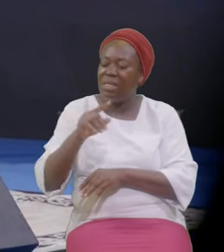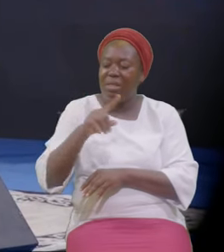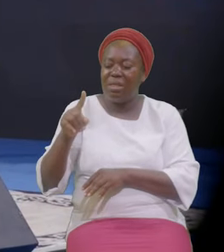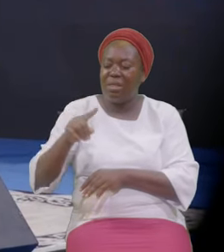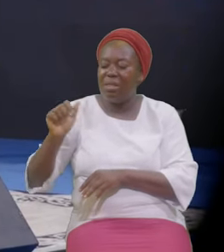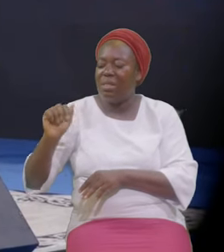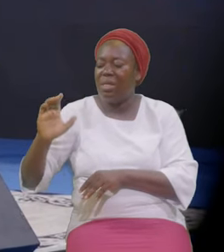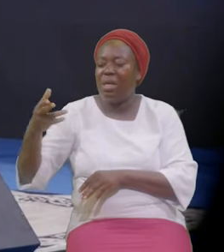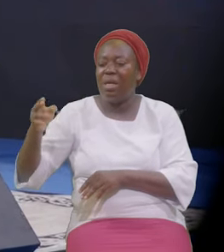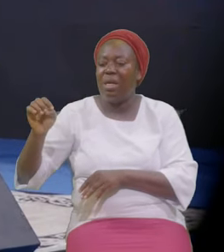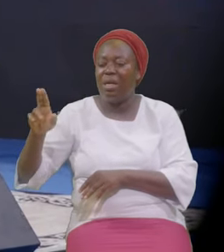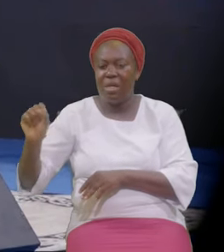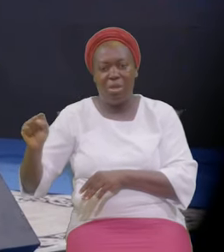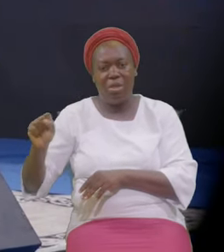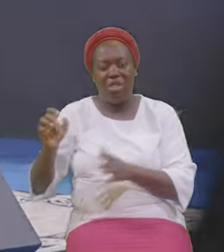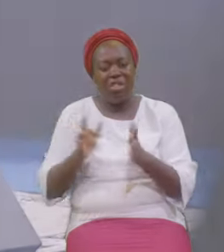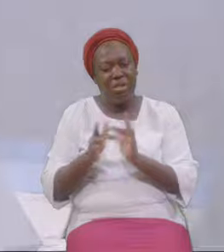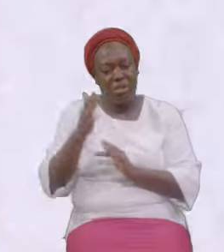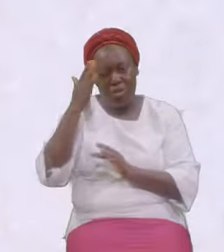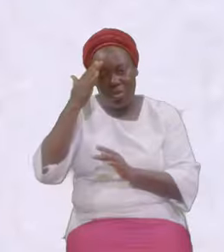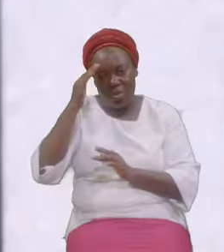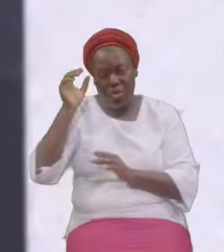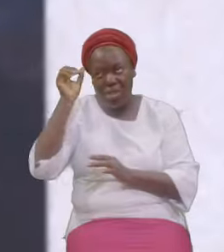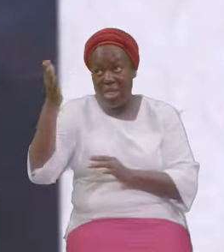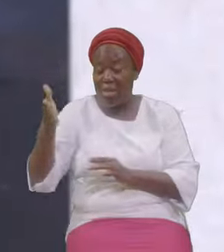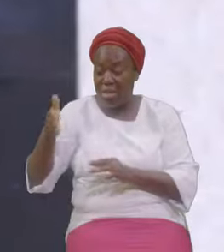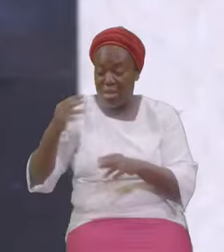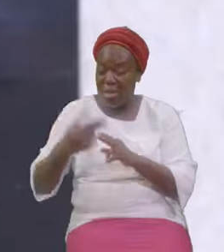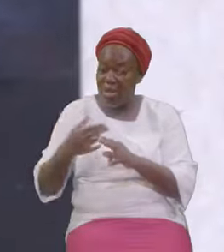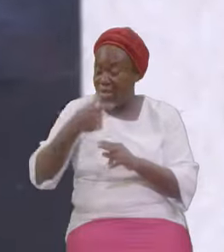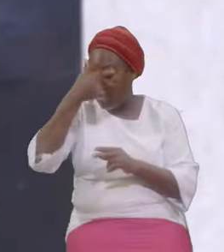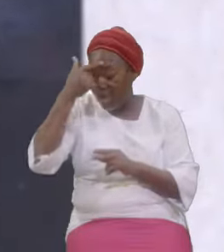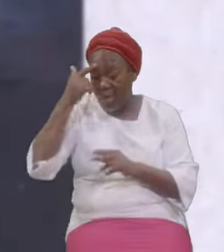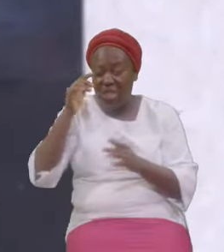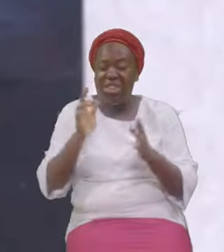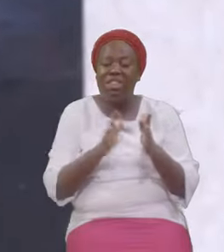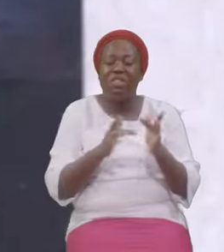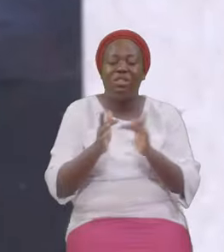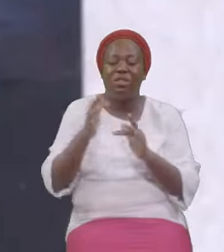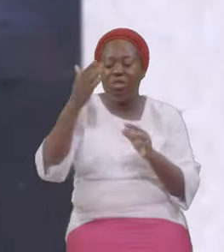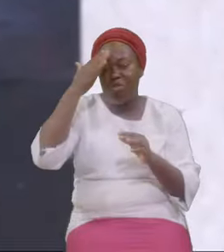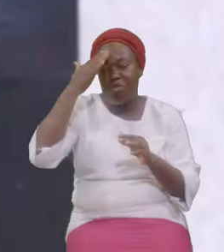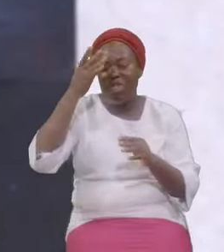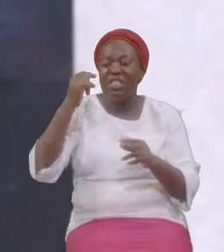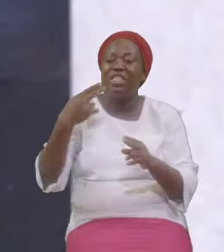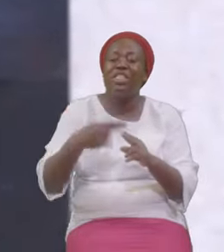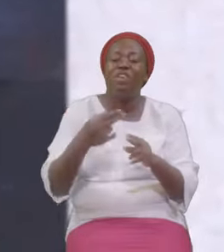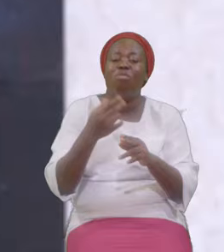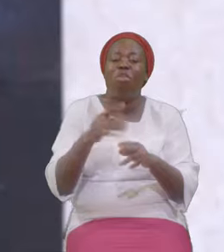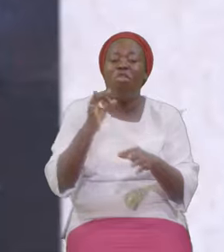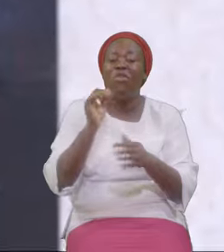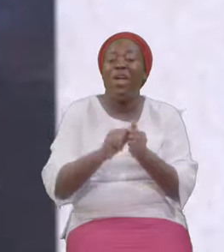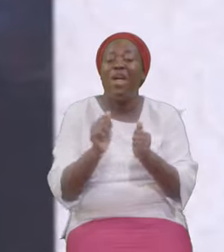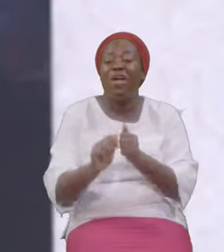knew his name. Of course, Jesus knows the name of everyone. I'm glad